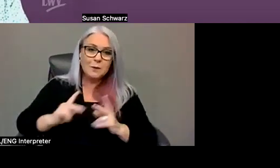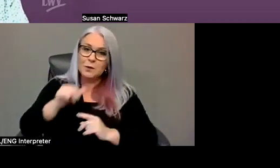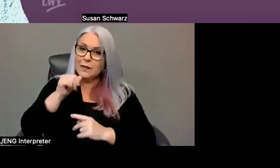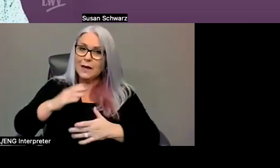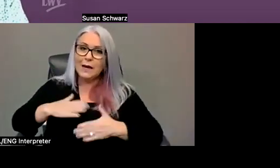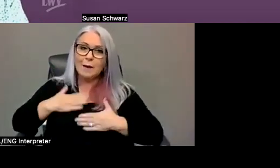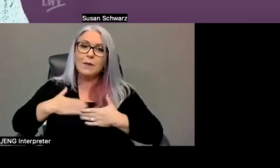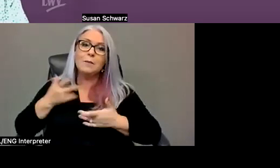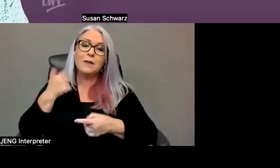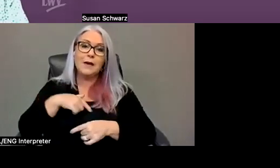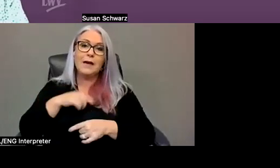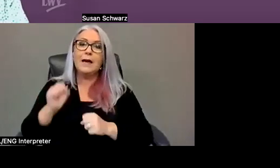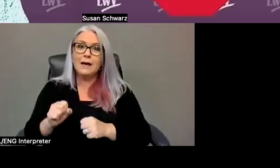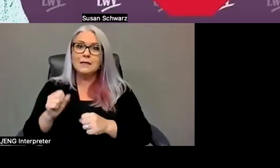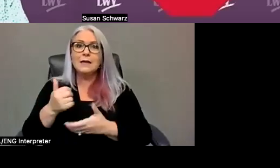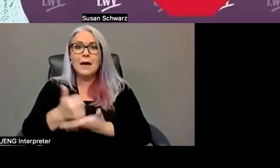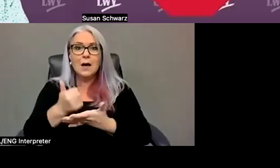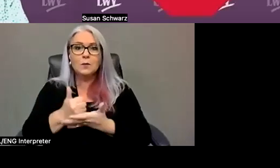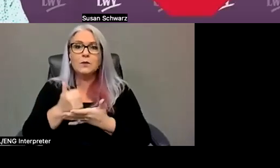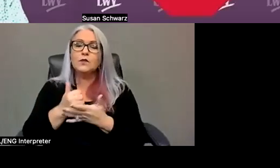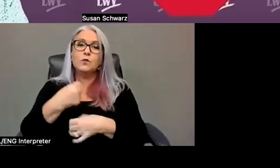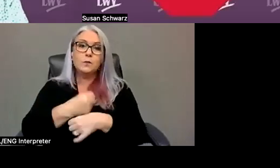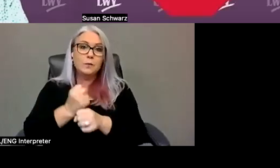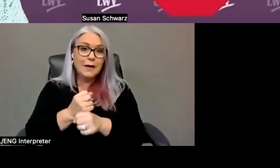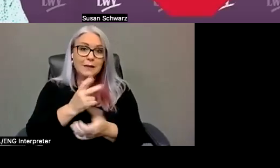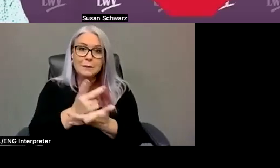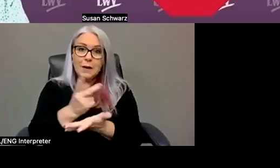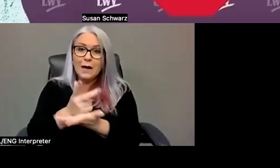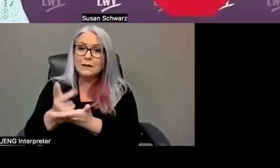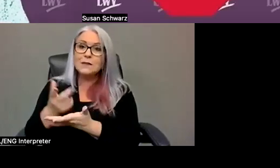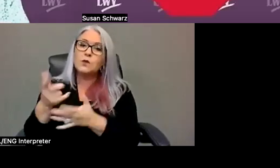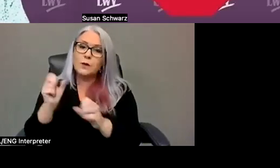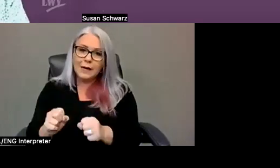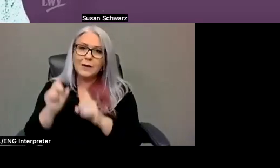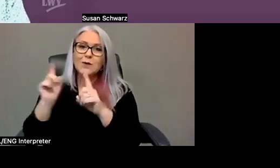helped the turnover and create spots. So now if you want to go shopping, you can.